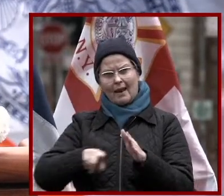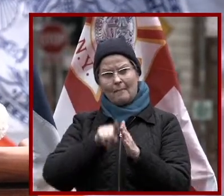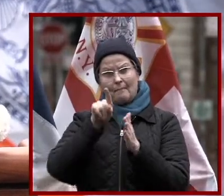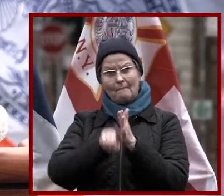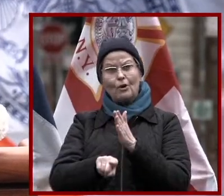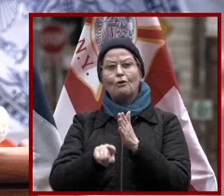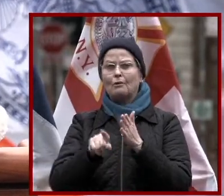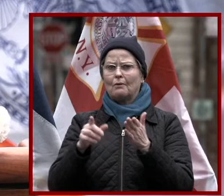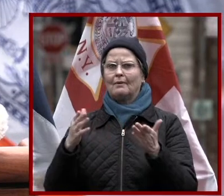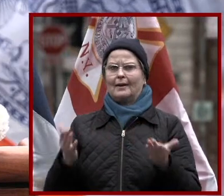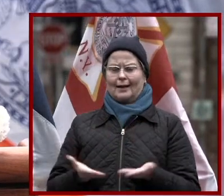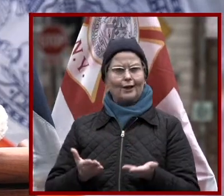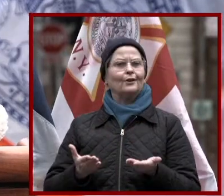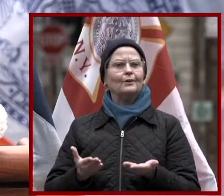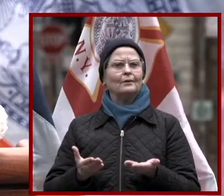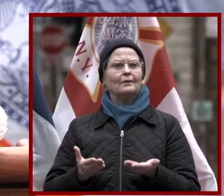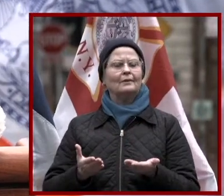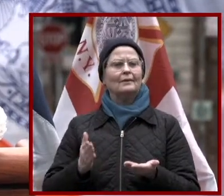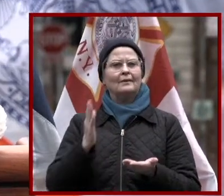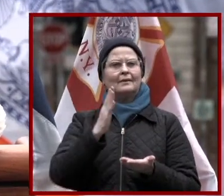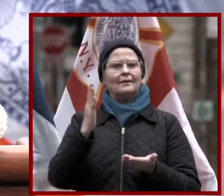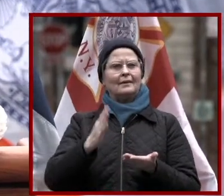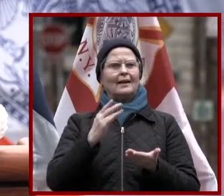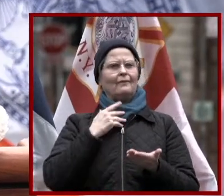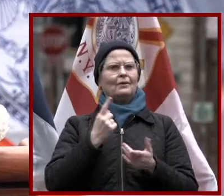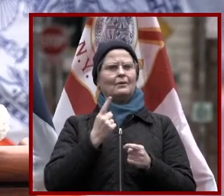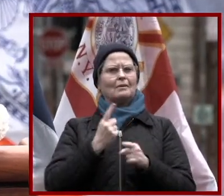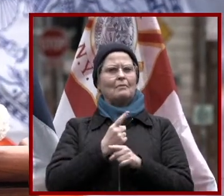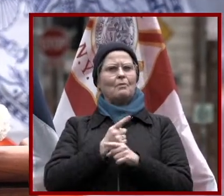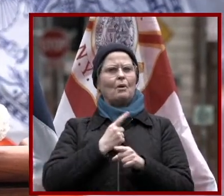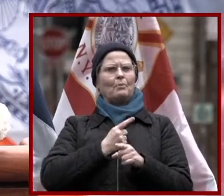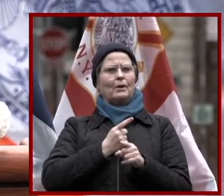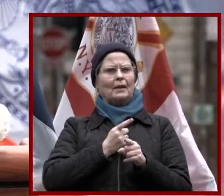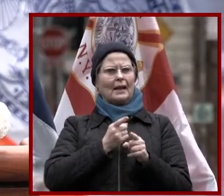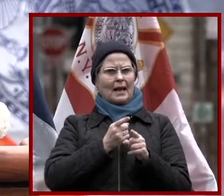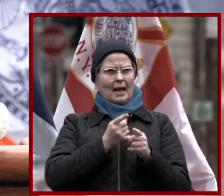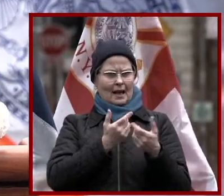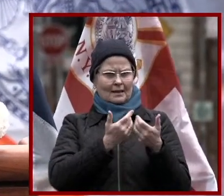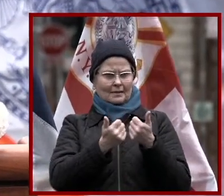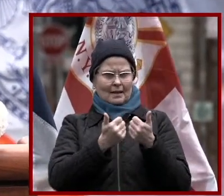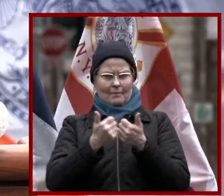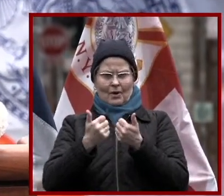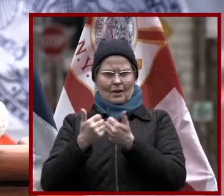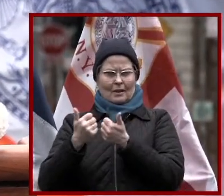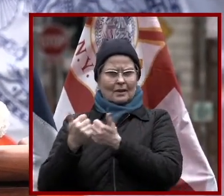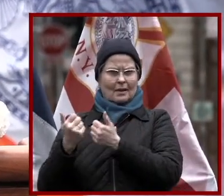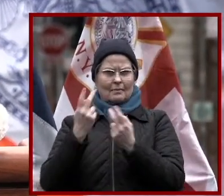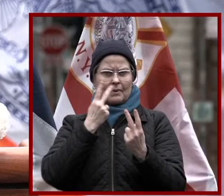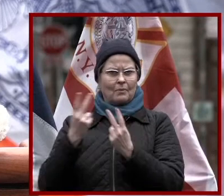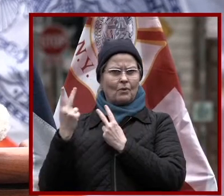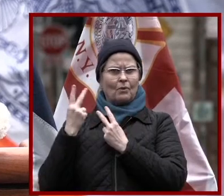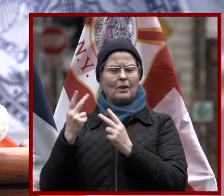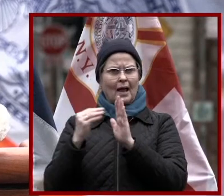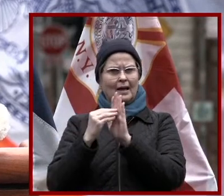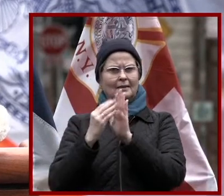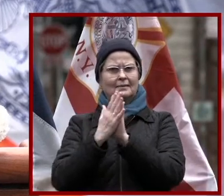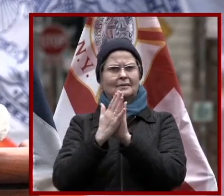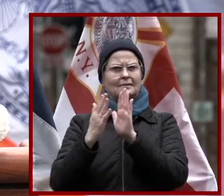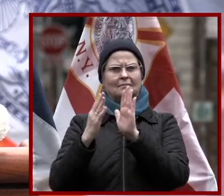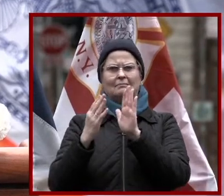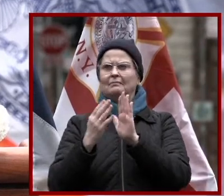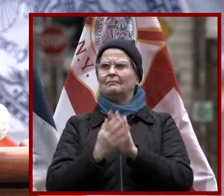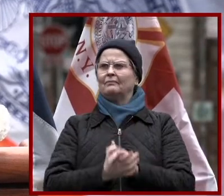were never properly individually memorialized. And there's no denying the fact that that is in part because they were